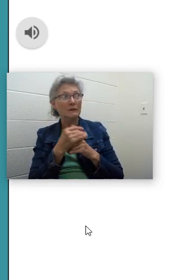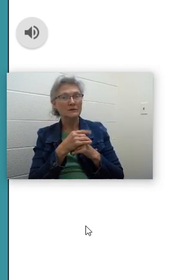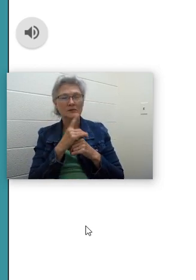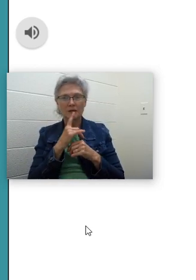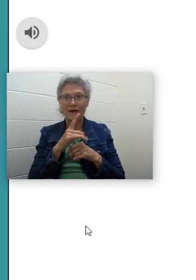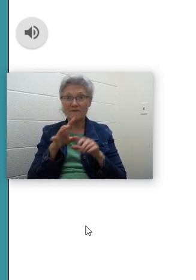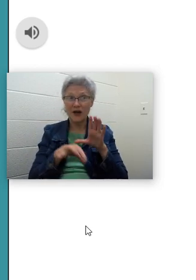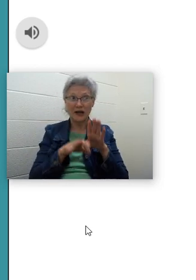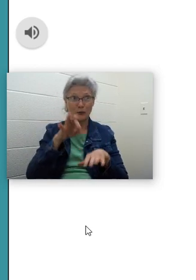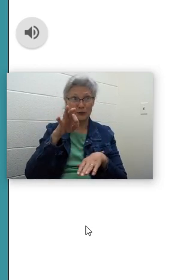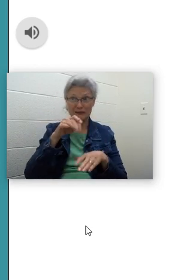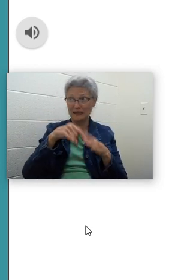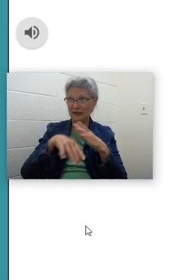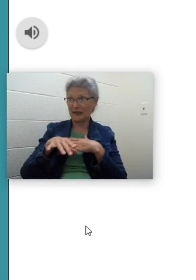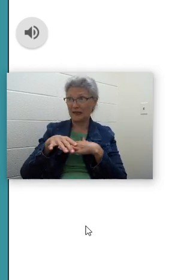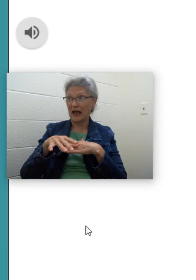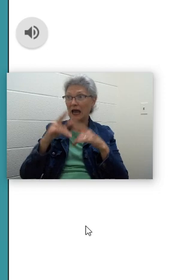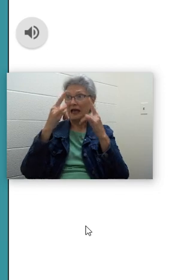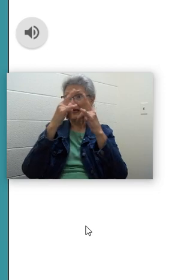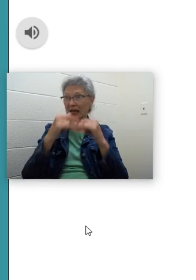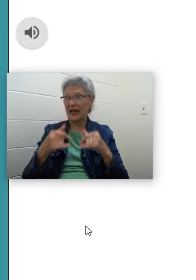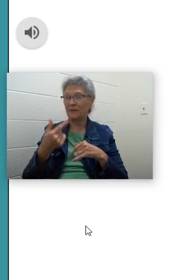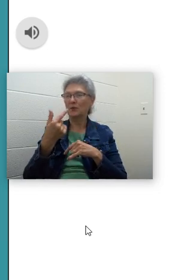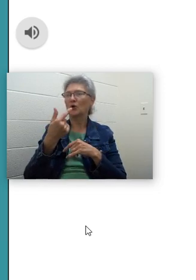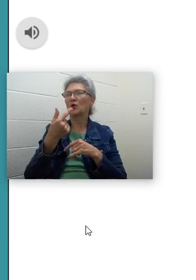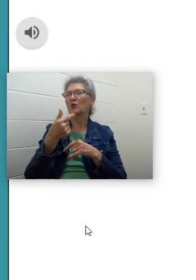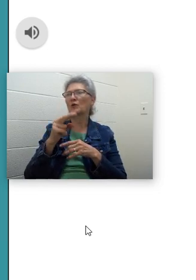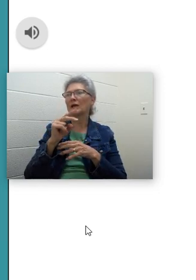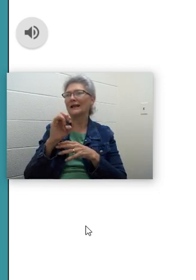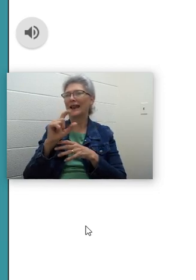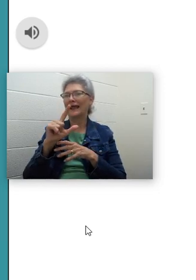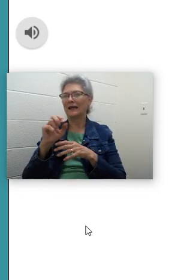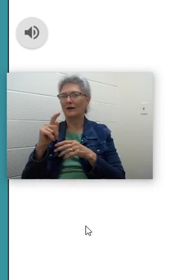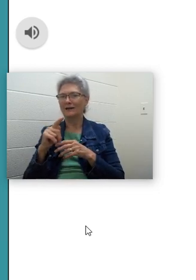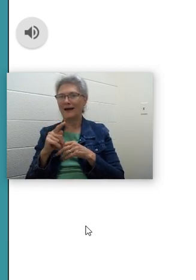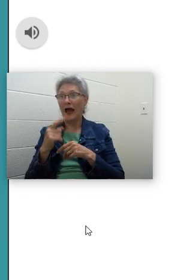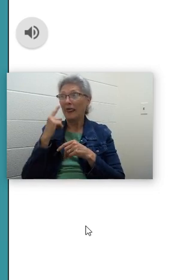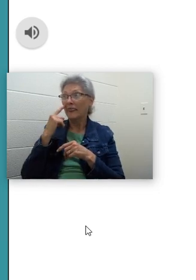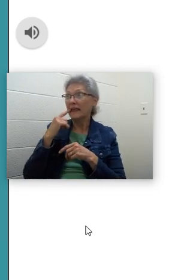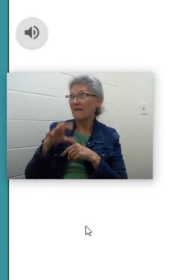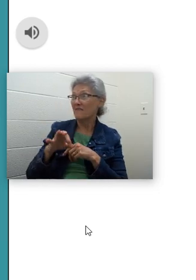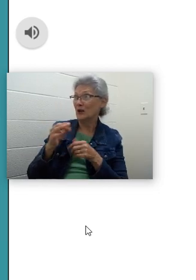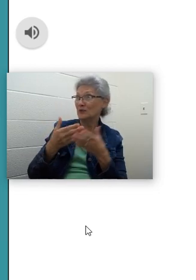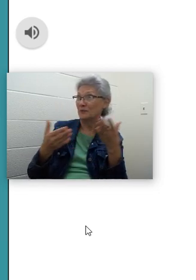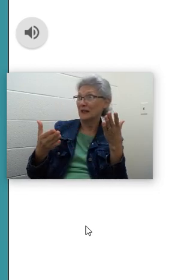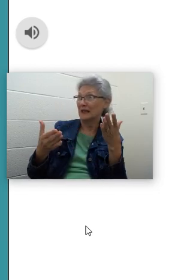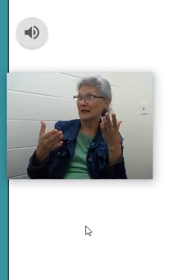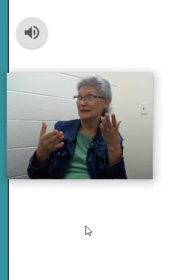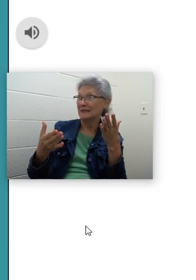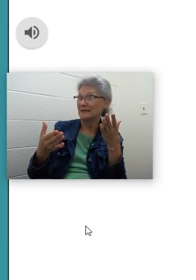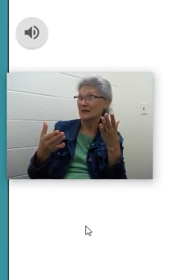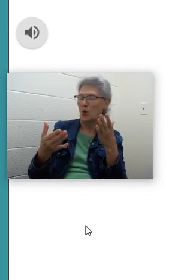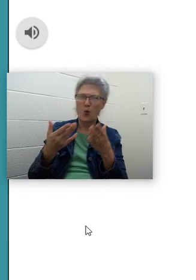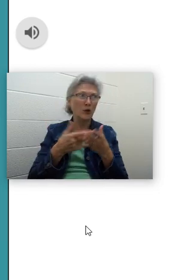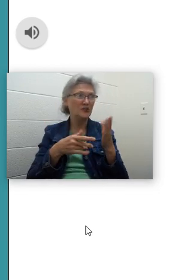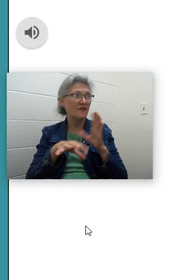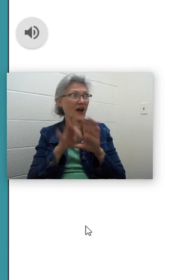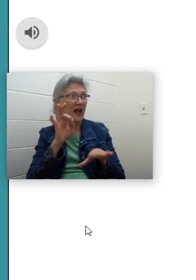is that? I think I might have found something. What'd you find? You better get down here.